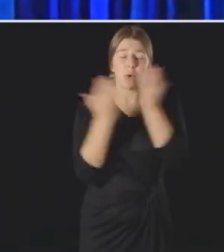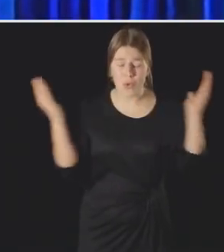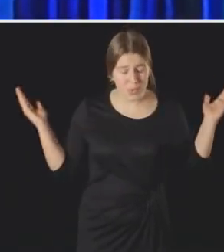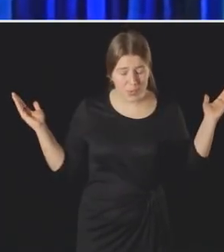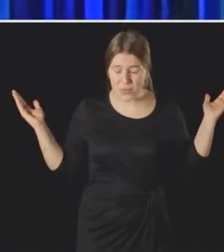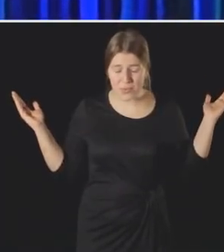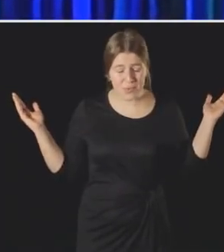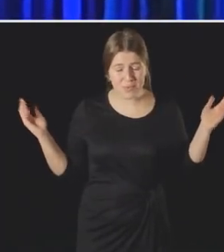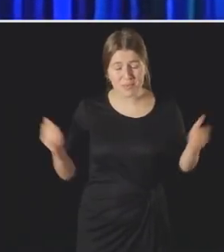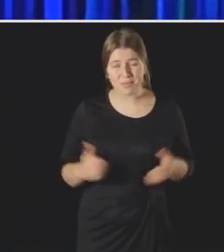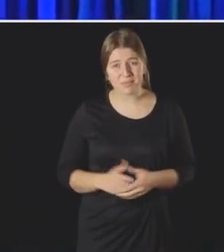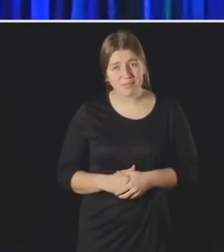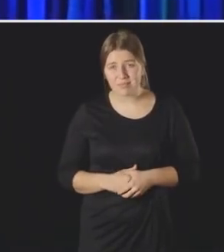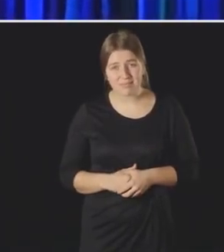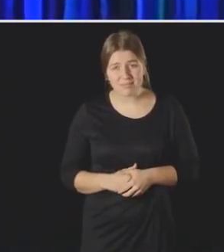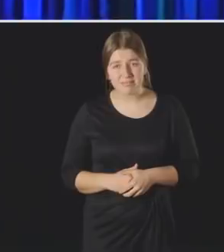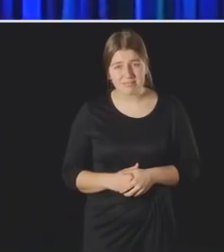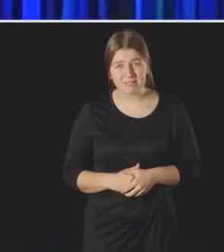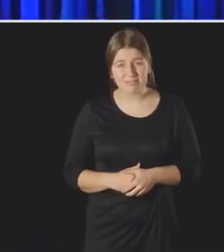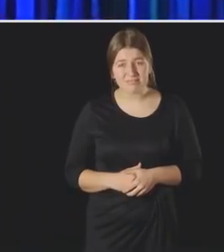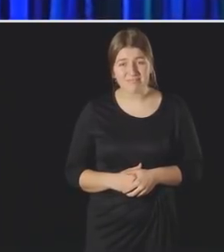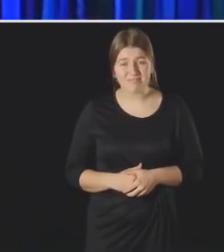regain your privacy.